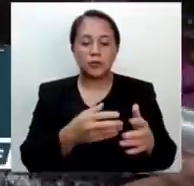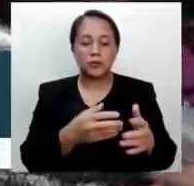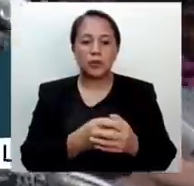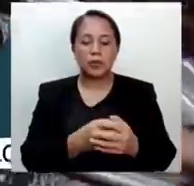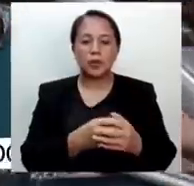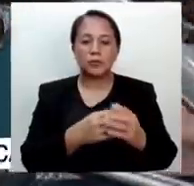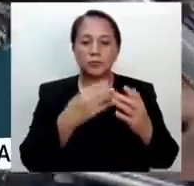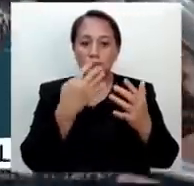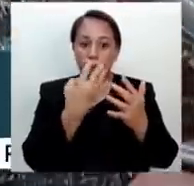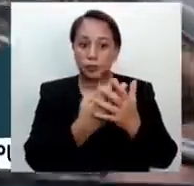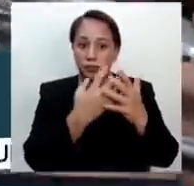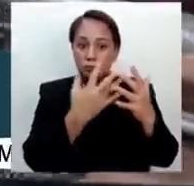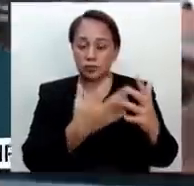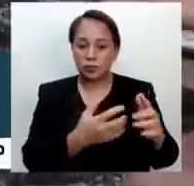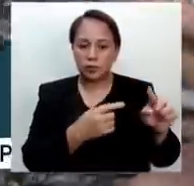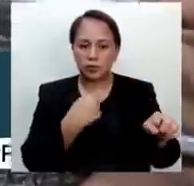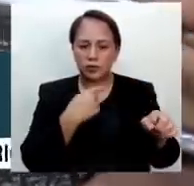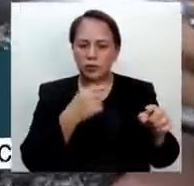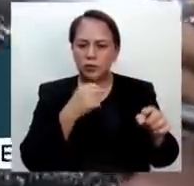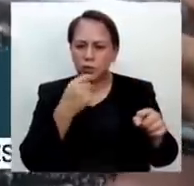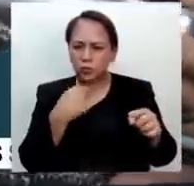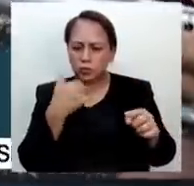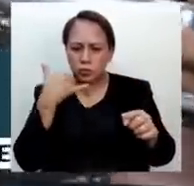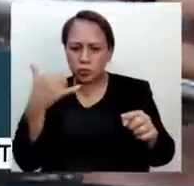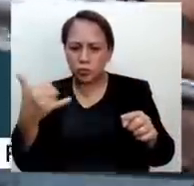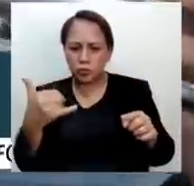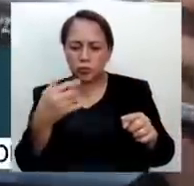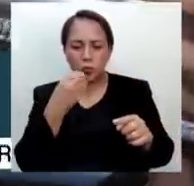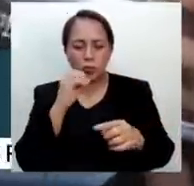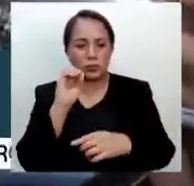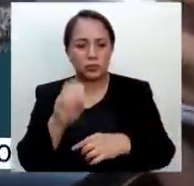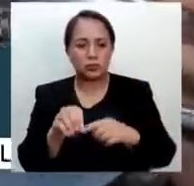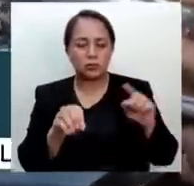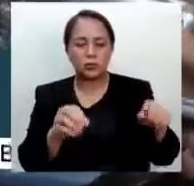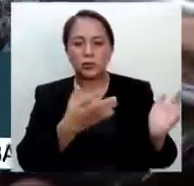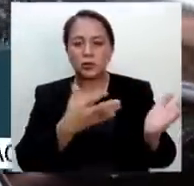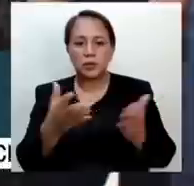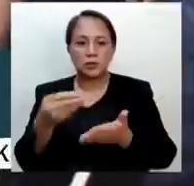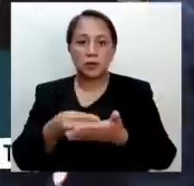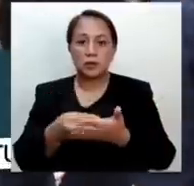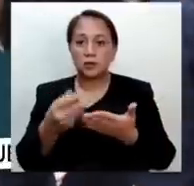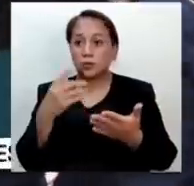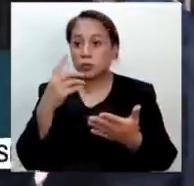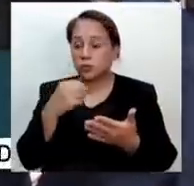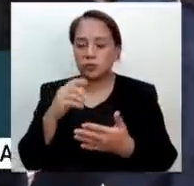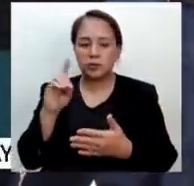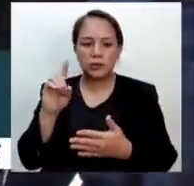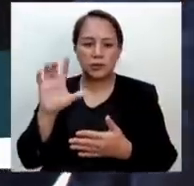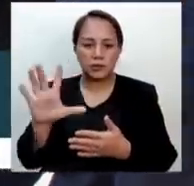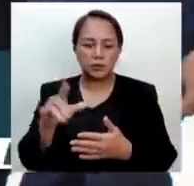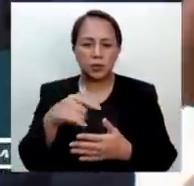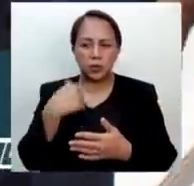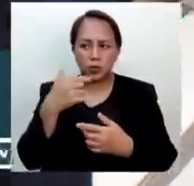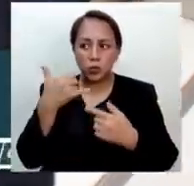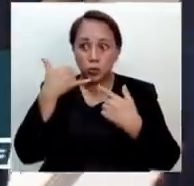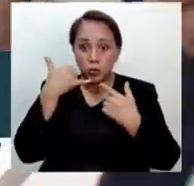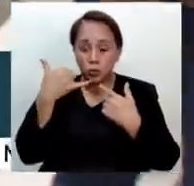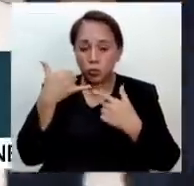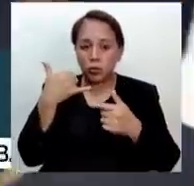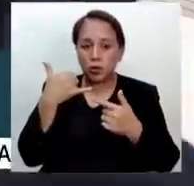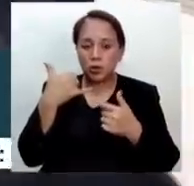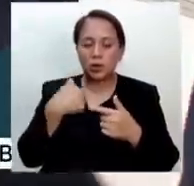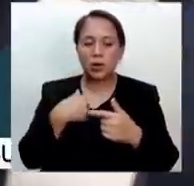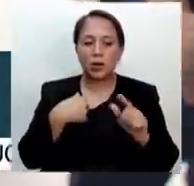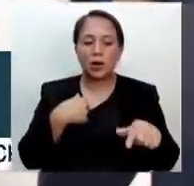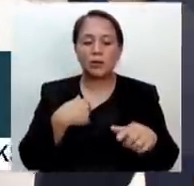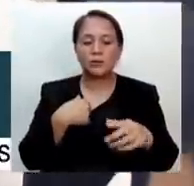a call from an unidentified caller supposedly ordering him to deliver the money to de Lima. That caller he would later identify as convicted drug